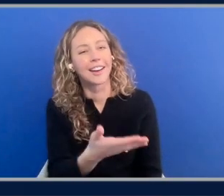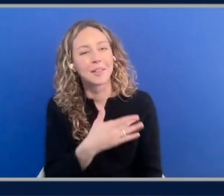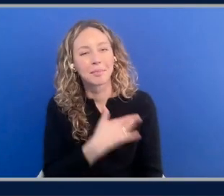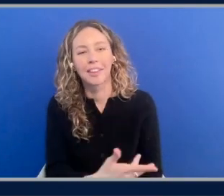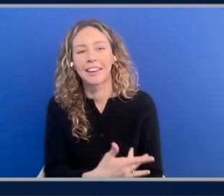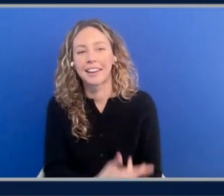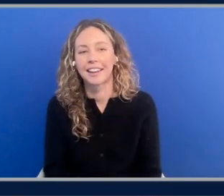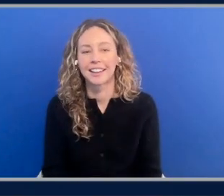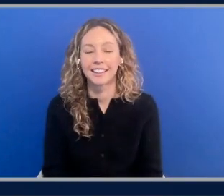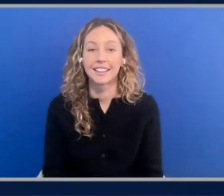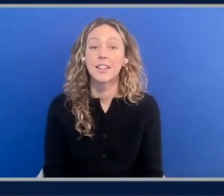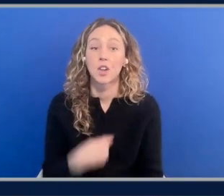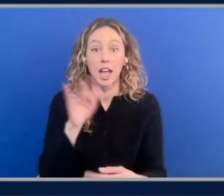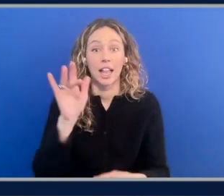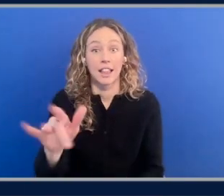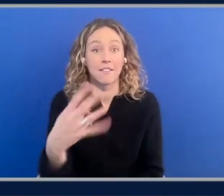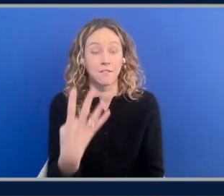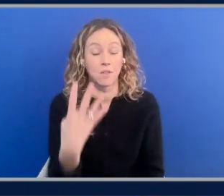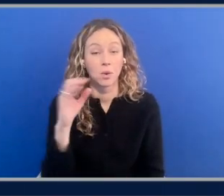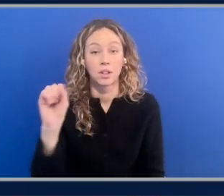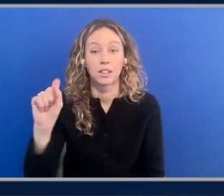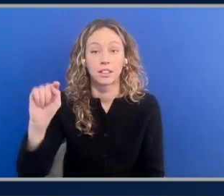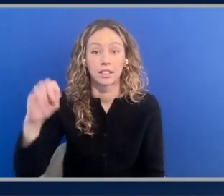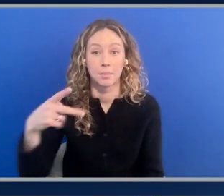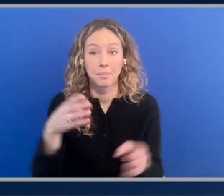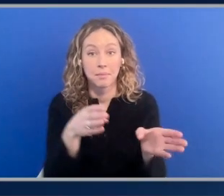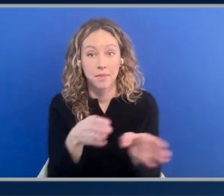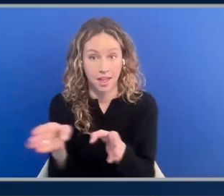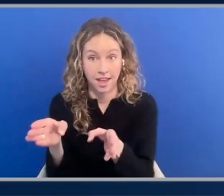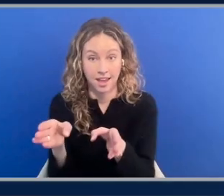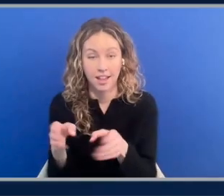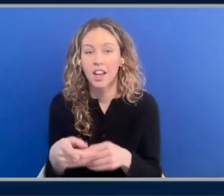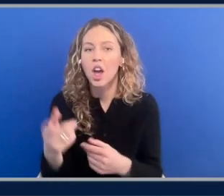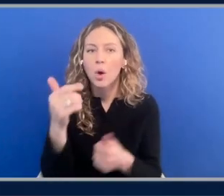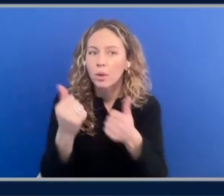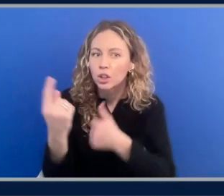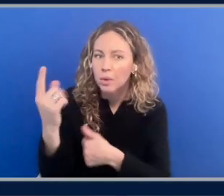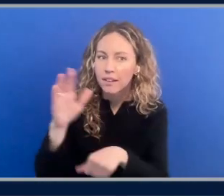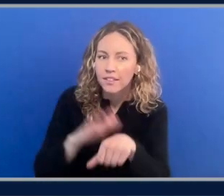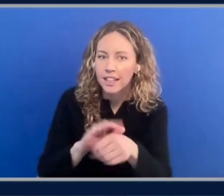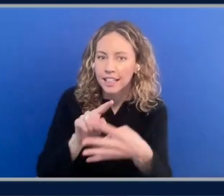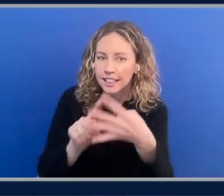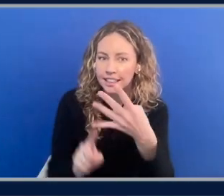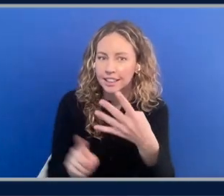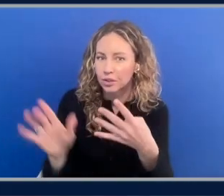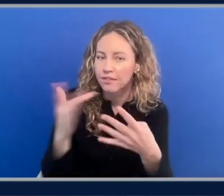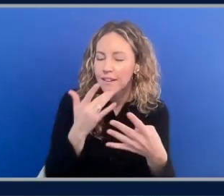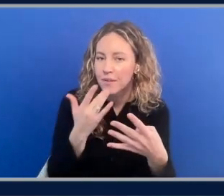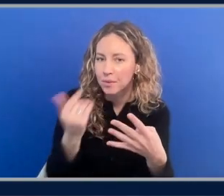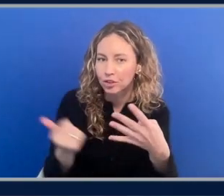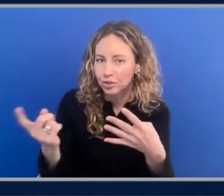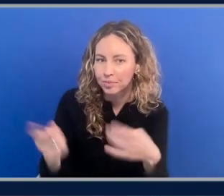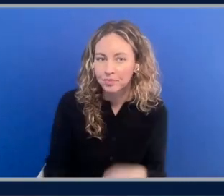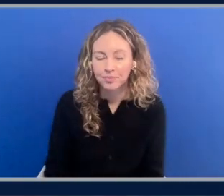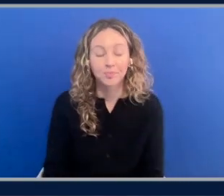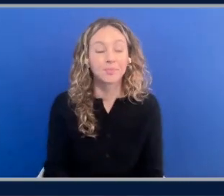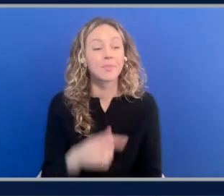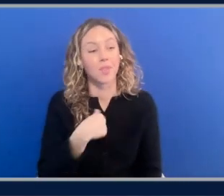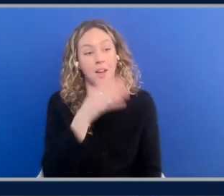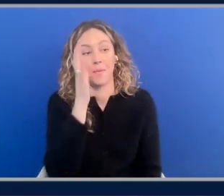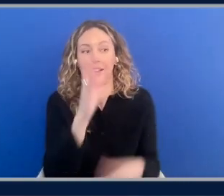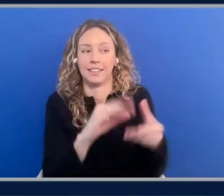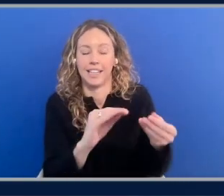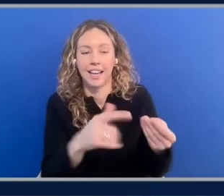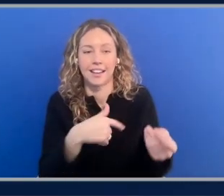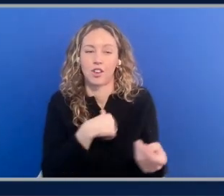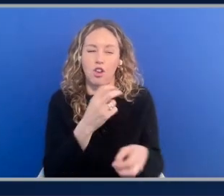plan. If you click on that 4-step plan link, you're going to see it. Trevor, which one of these steps is your favorite? Oh, interesting. I will tell you, it's hard